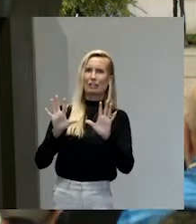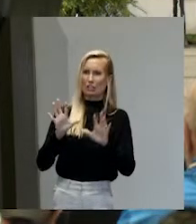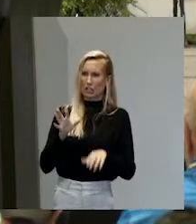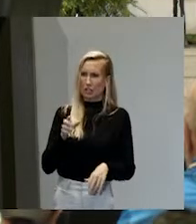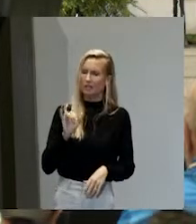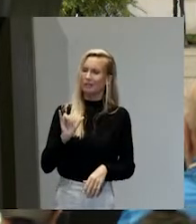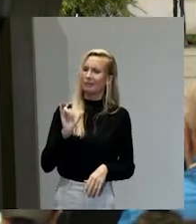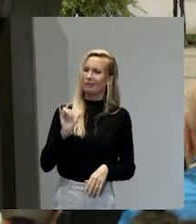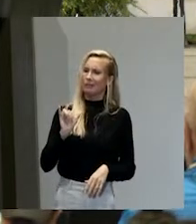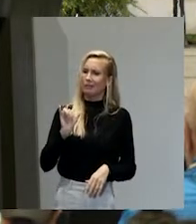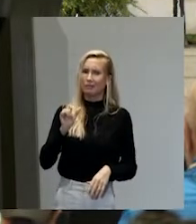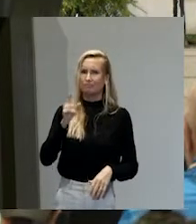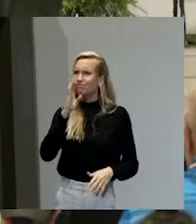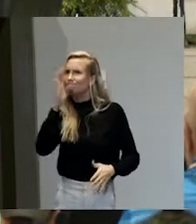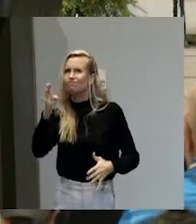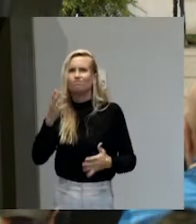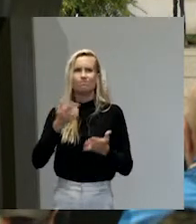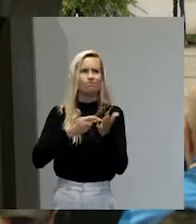of.